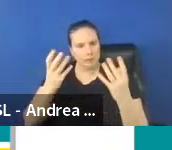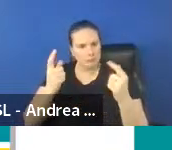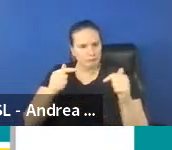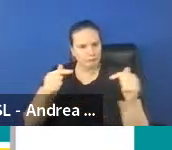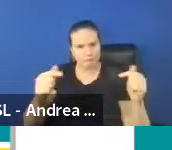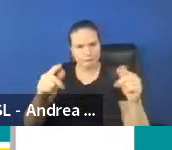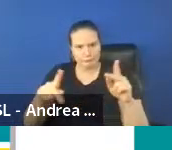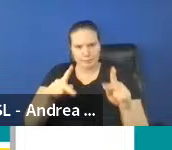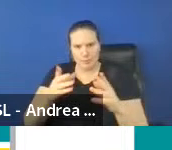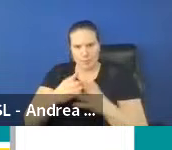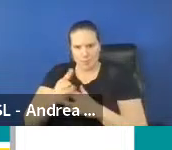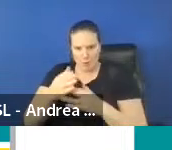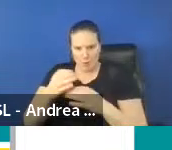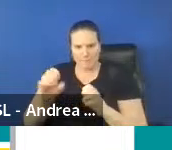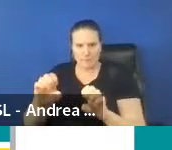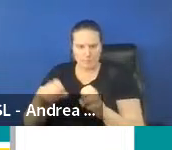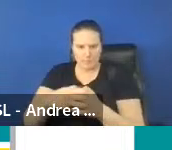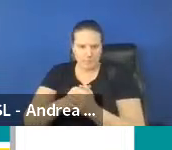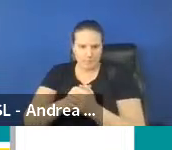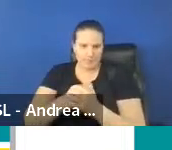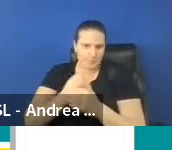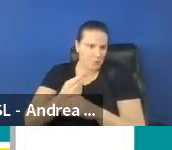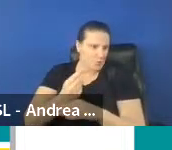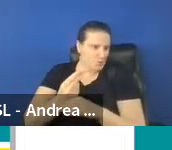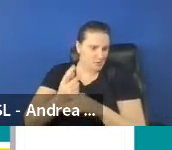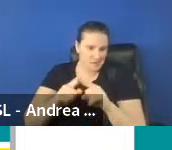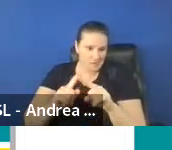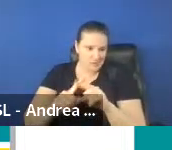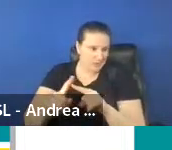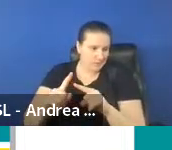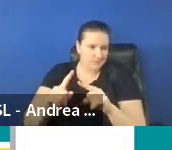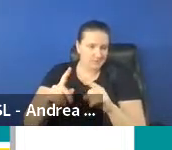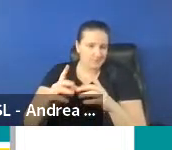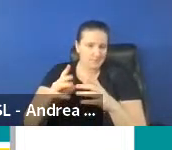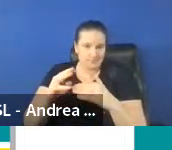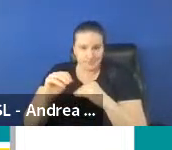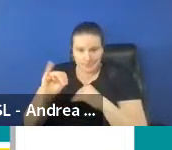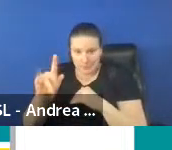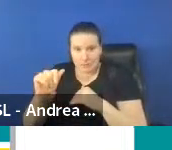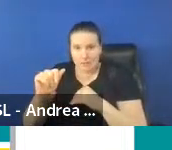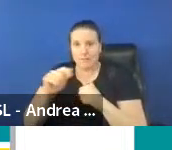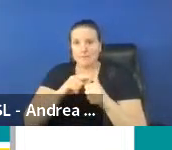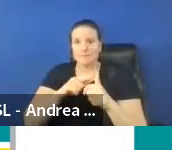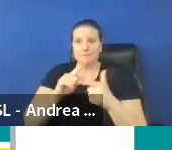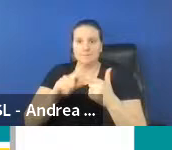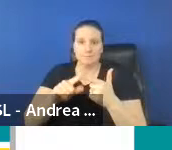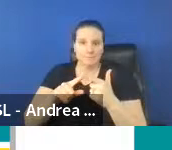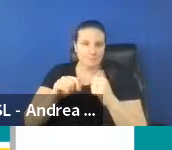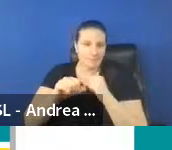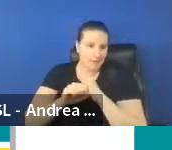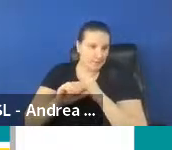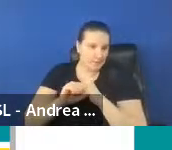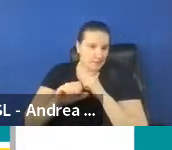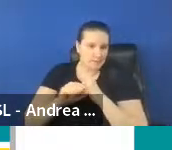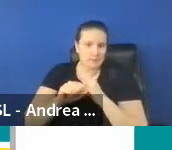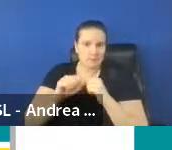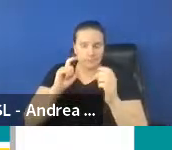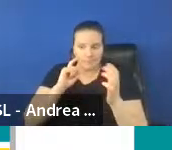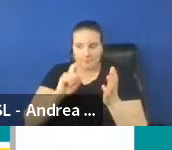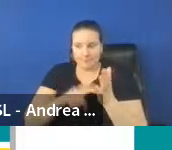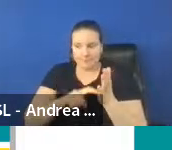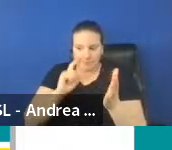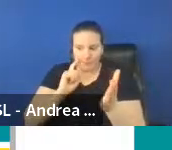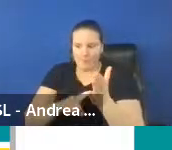people through this effort, using a variety of different media and advertising and